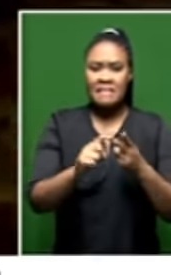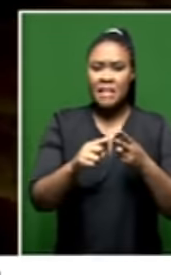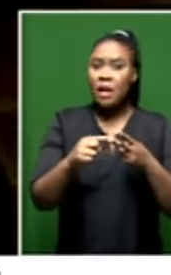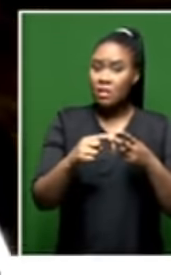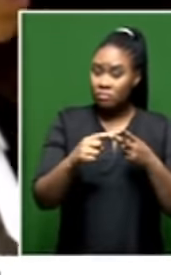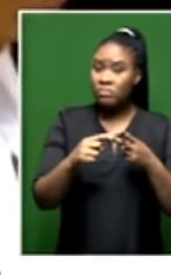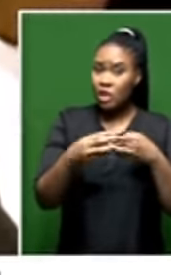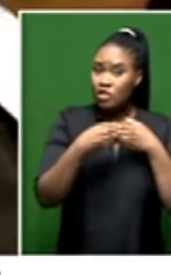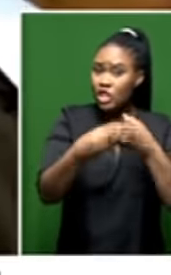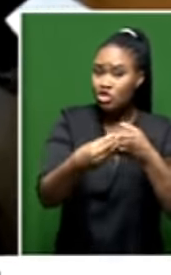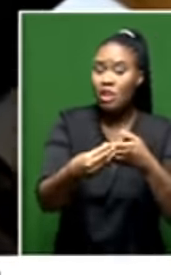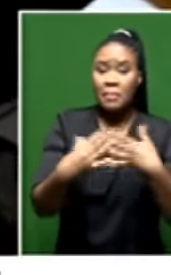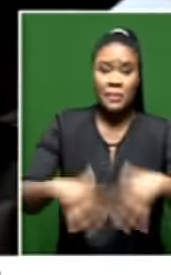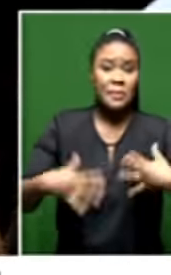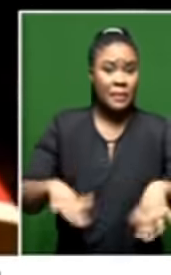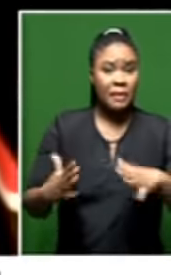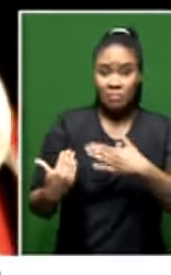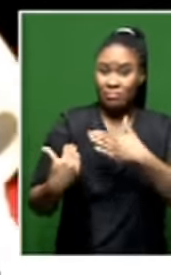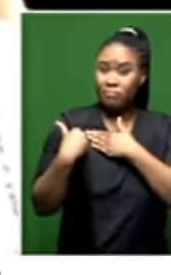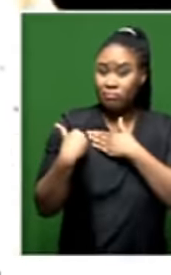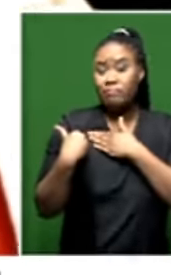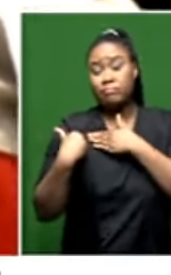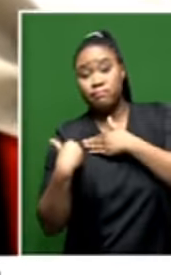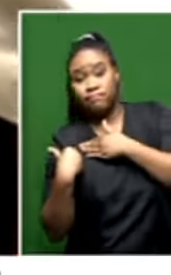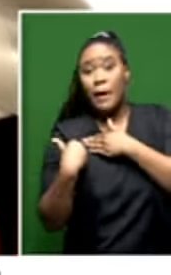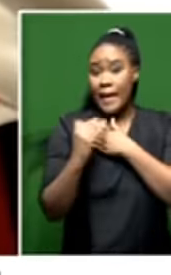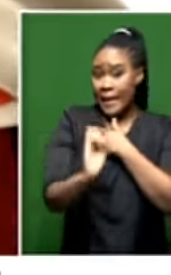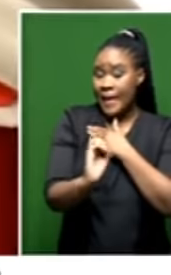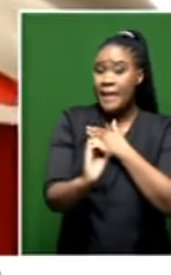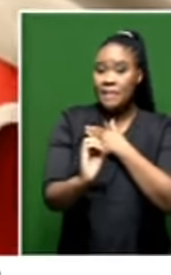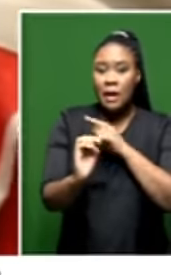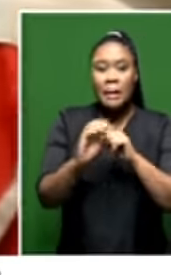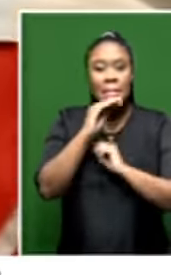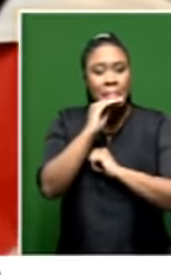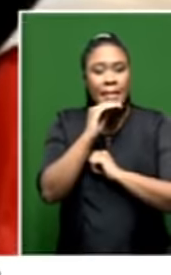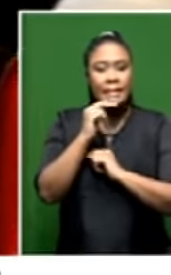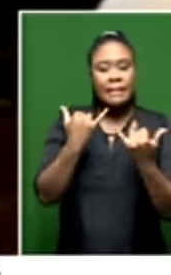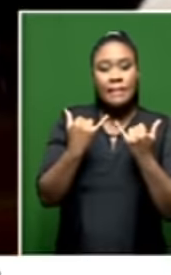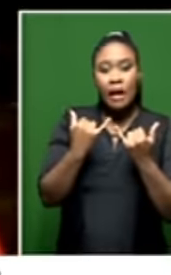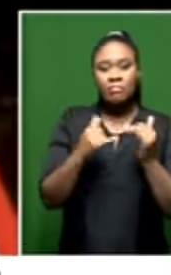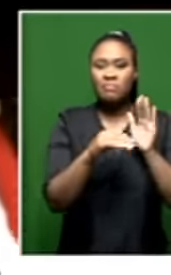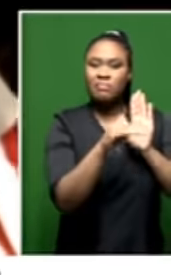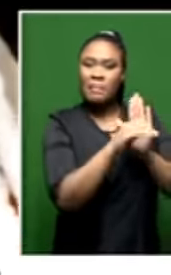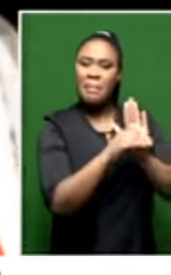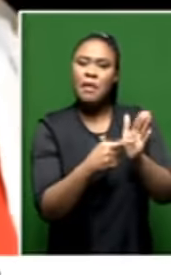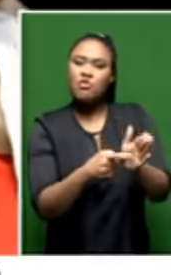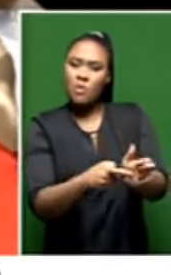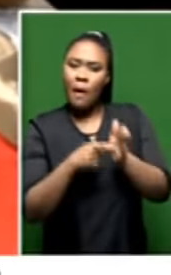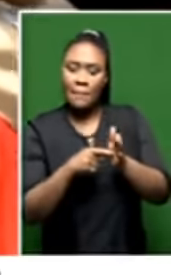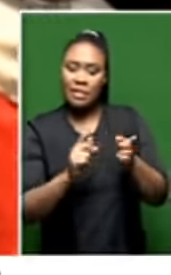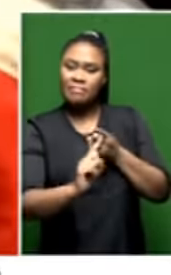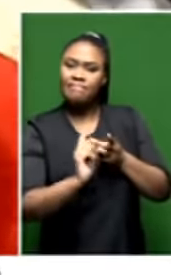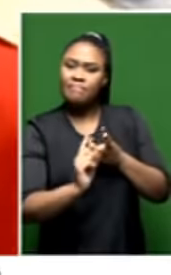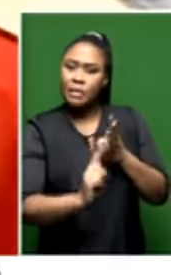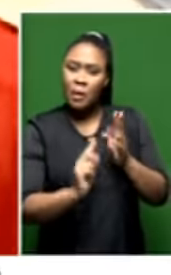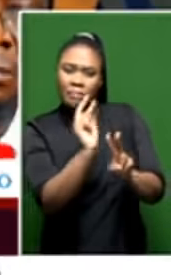leadership responsibilities in the judiciary. So we're really looking for a quite unique sort of blend of qualities between,